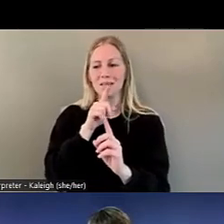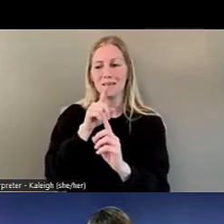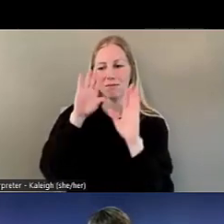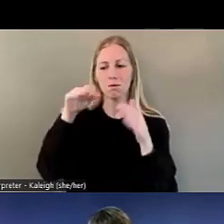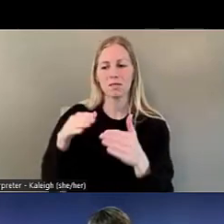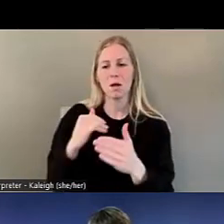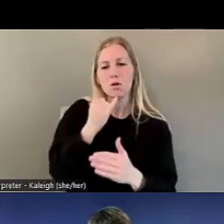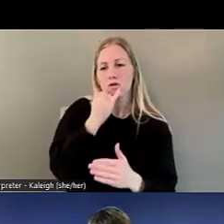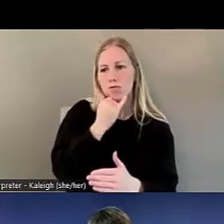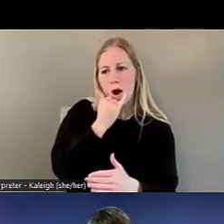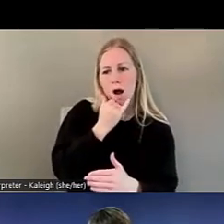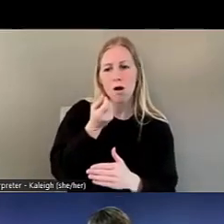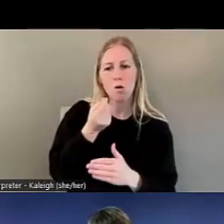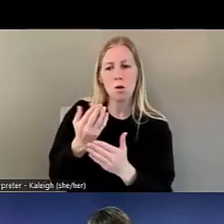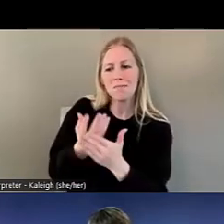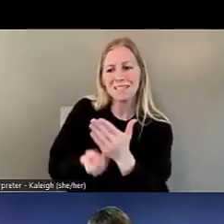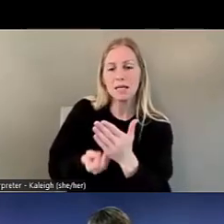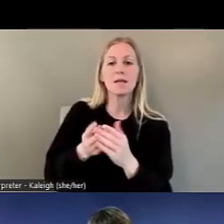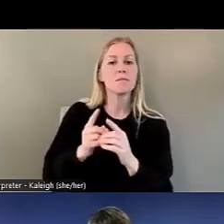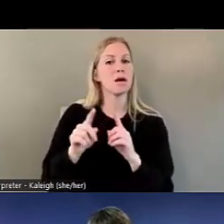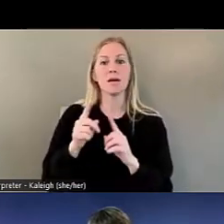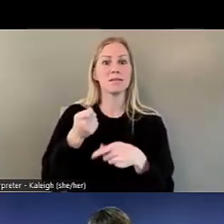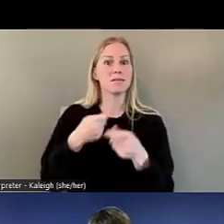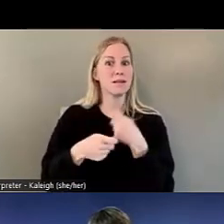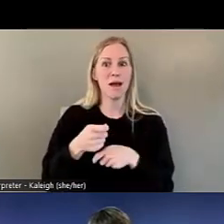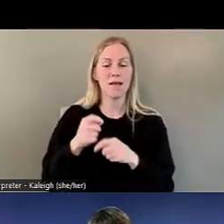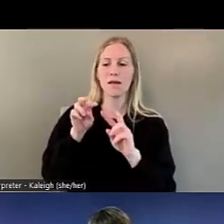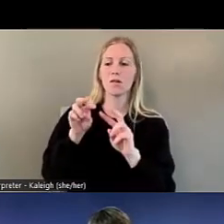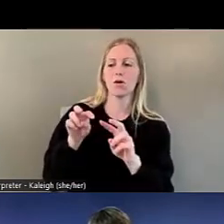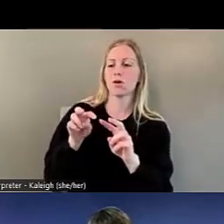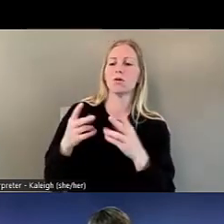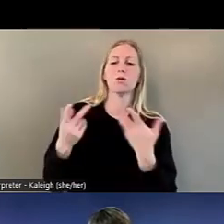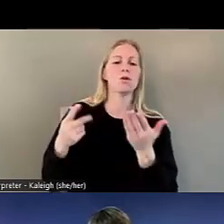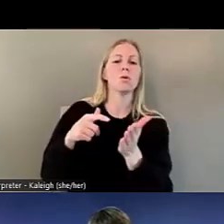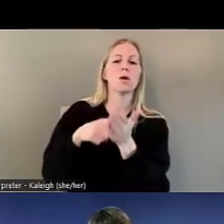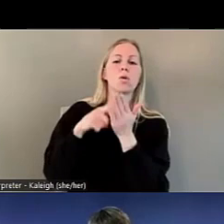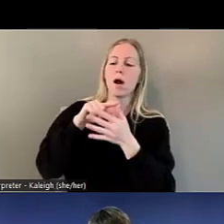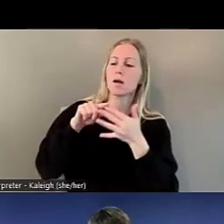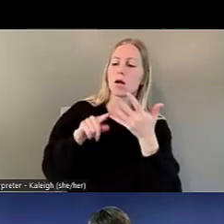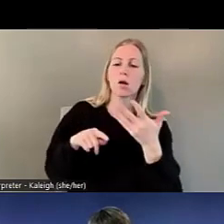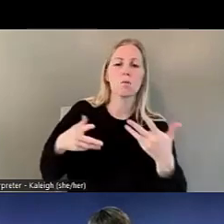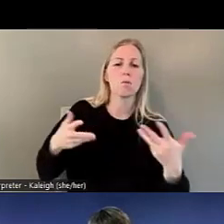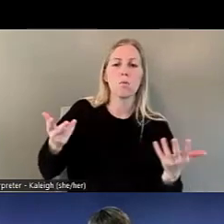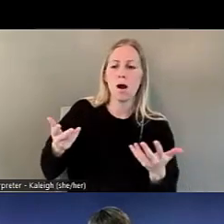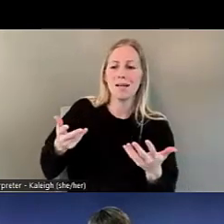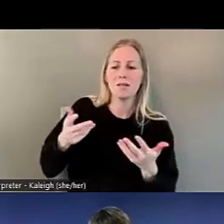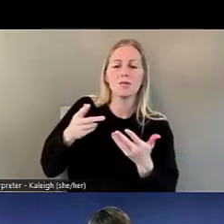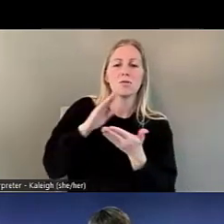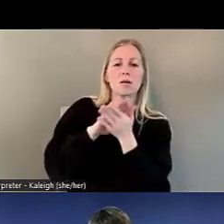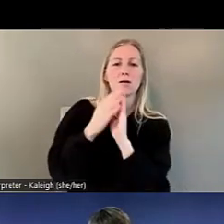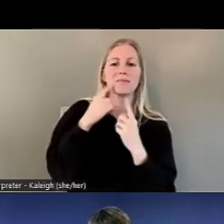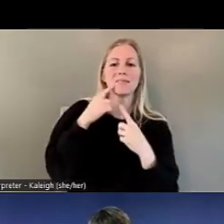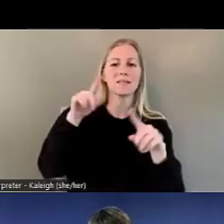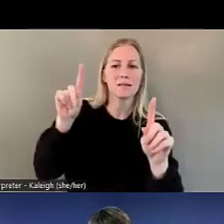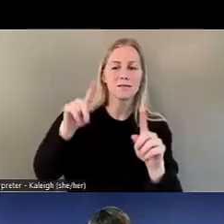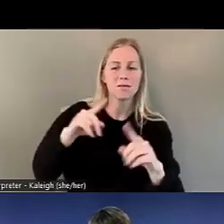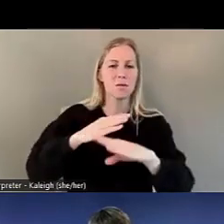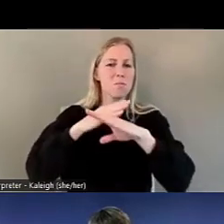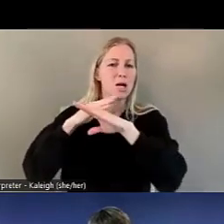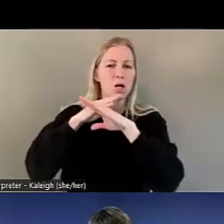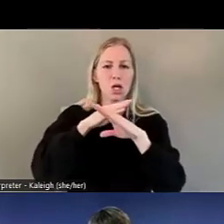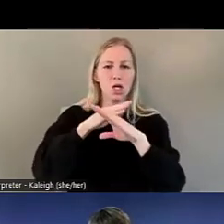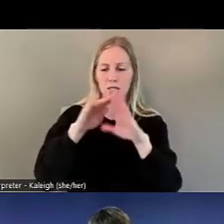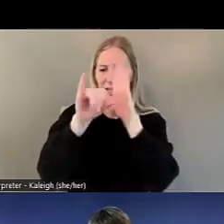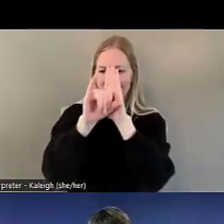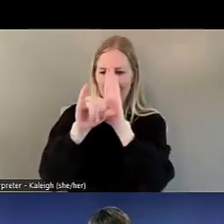but looks at what does an individual need to be successful? What are the barriers in the classroom, in society, in the